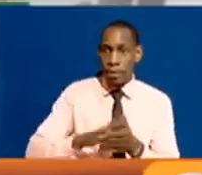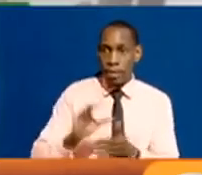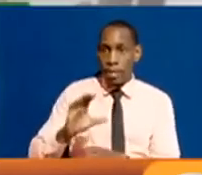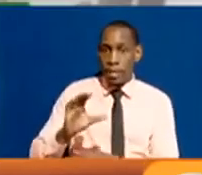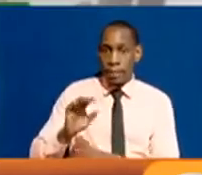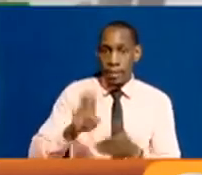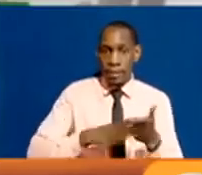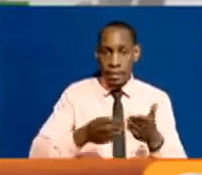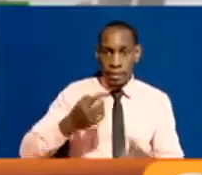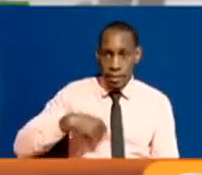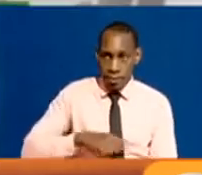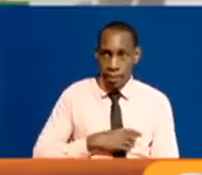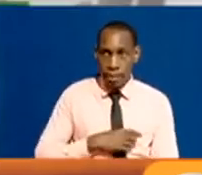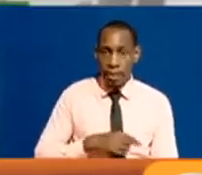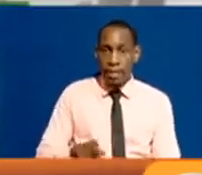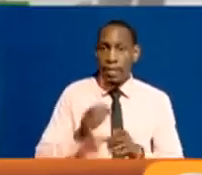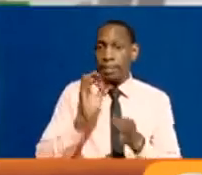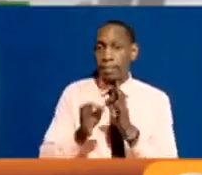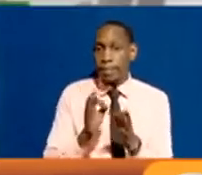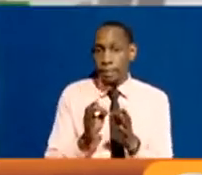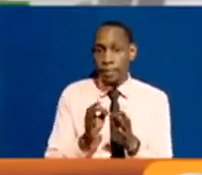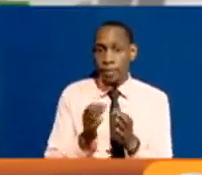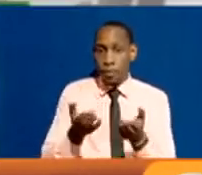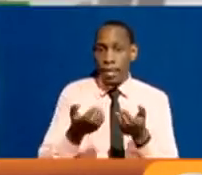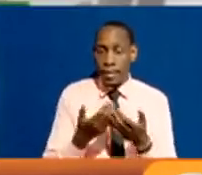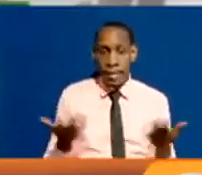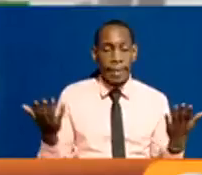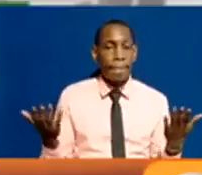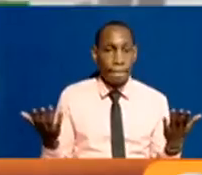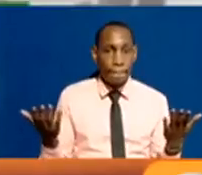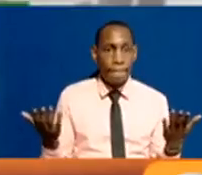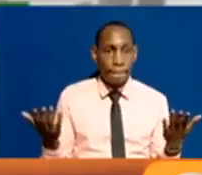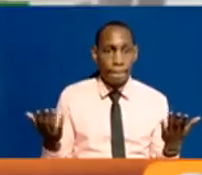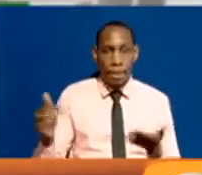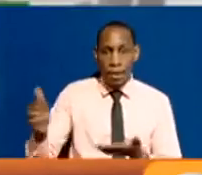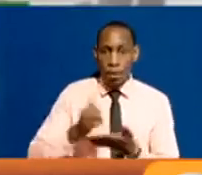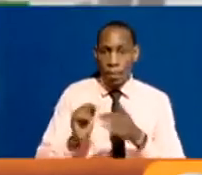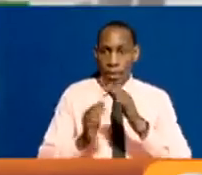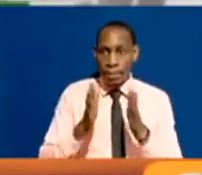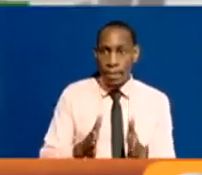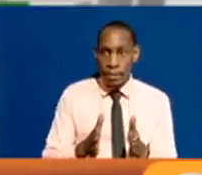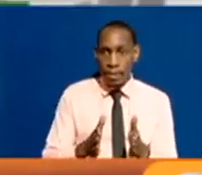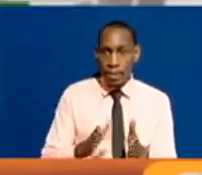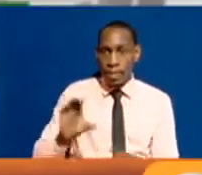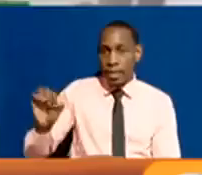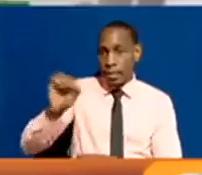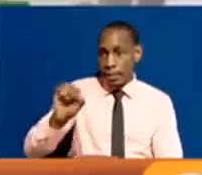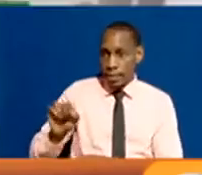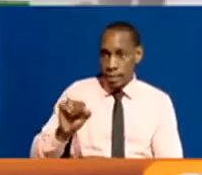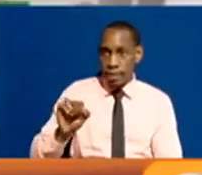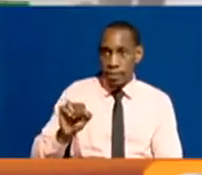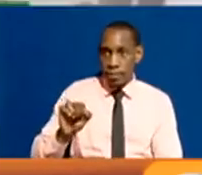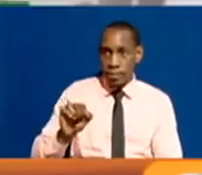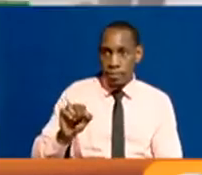cabinet structure and whether there was need at all to appoint ministers or cabinet secretaries